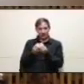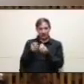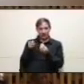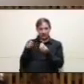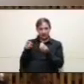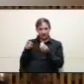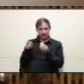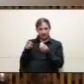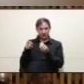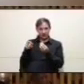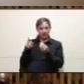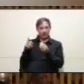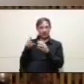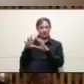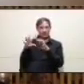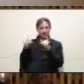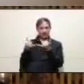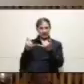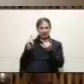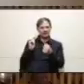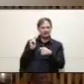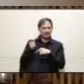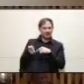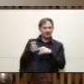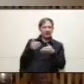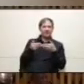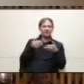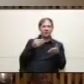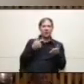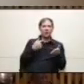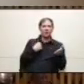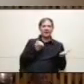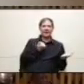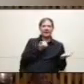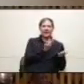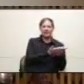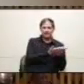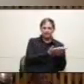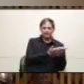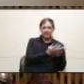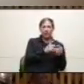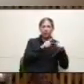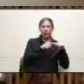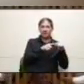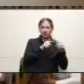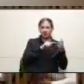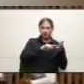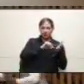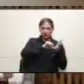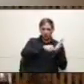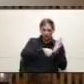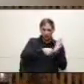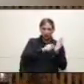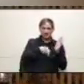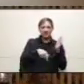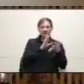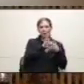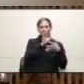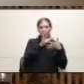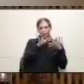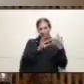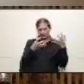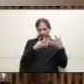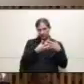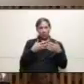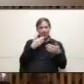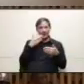spend, but before we claim as a conditional grant, we have to meet all the requirements. For example, at the time of closure,